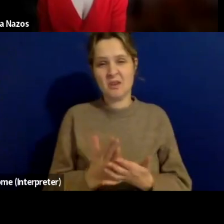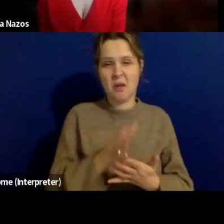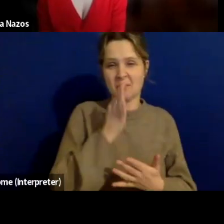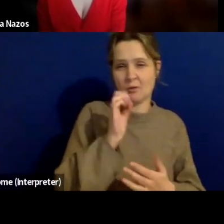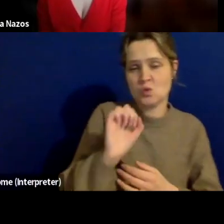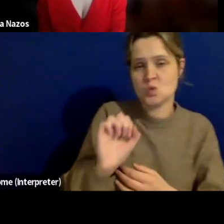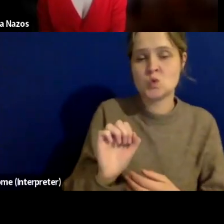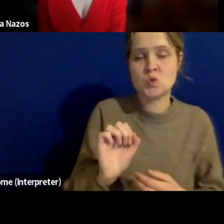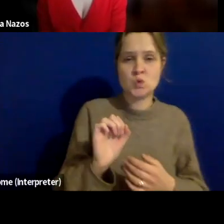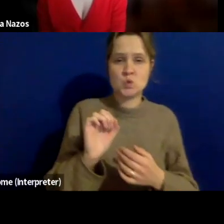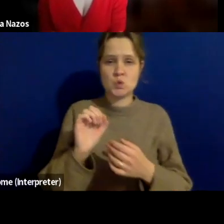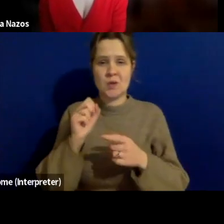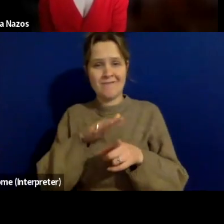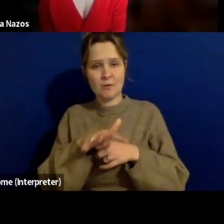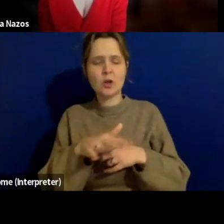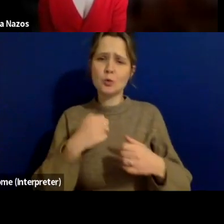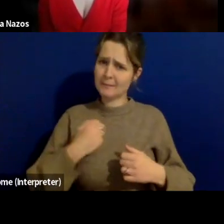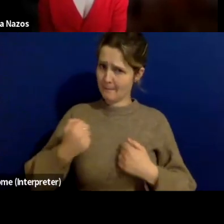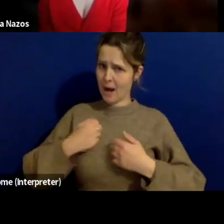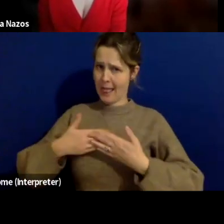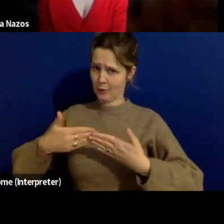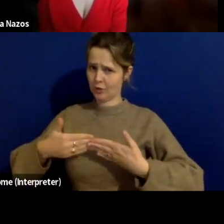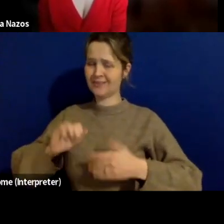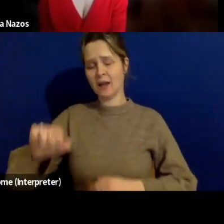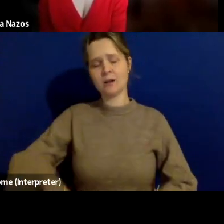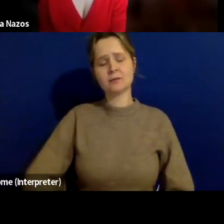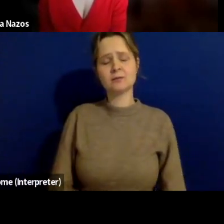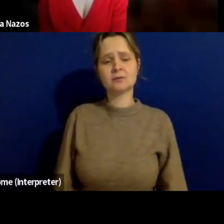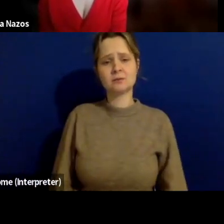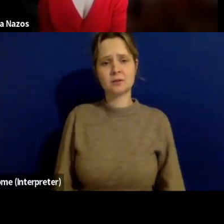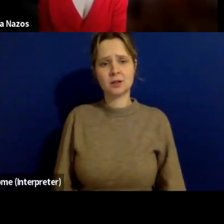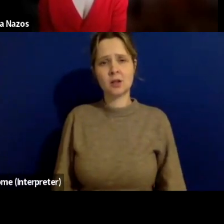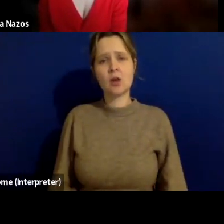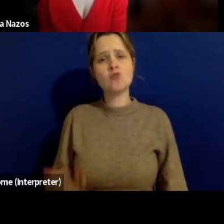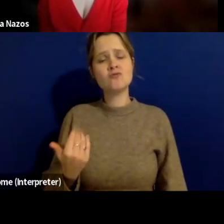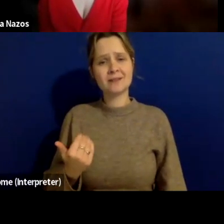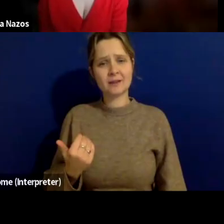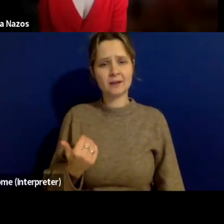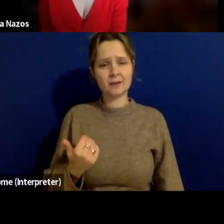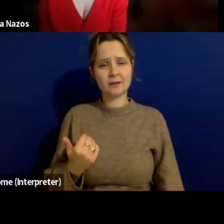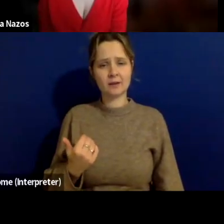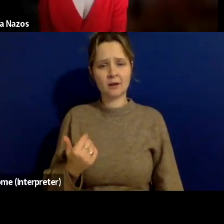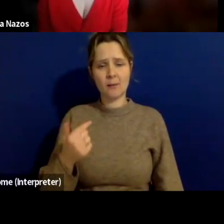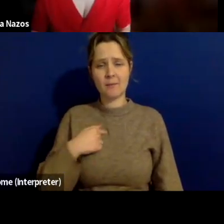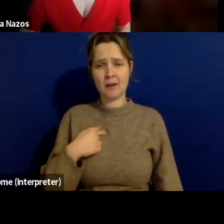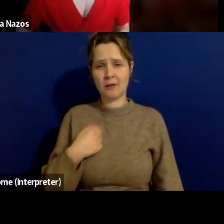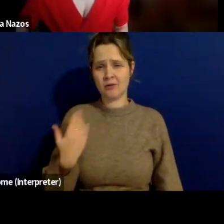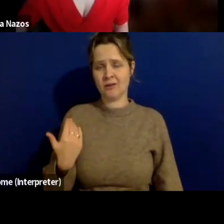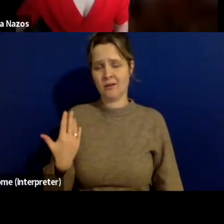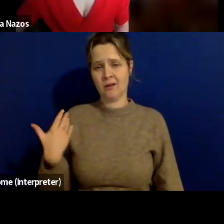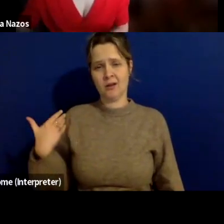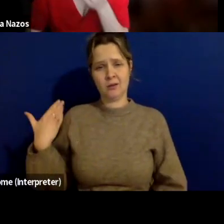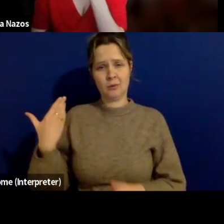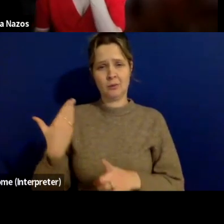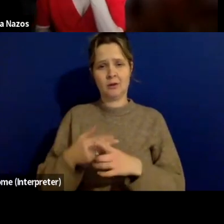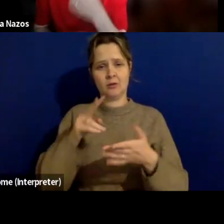our language, you mean? Yeah. Yeah, me recently and for a long time, I read